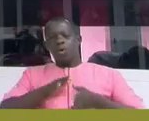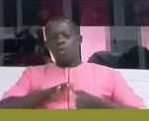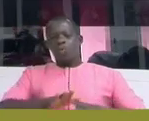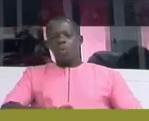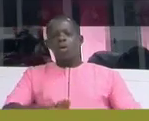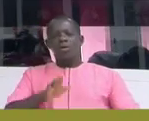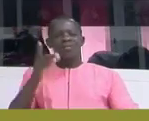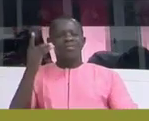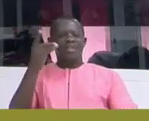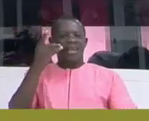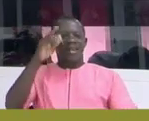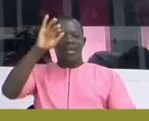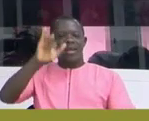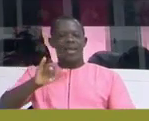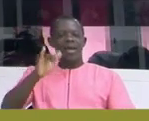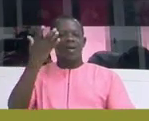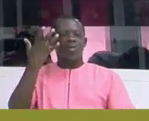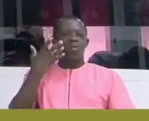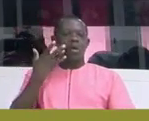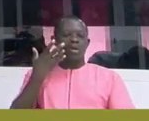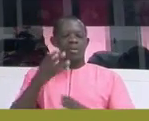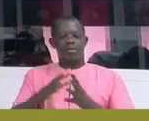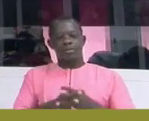What is your date of birth?